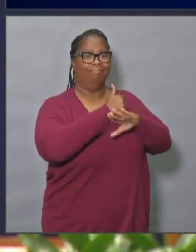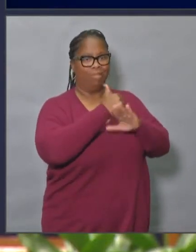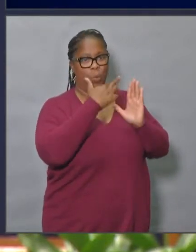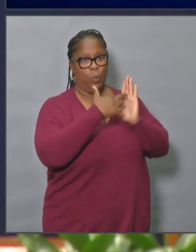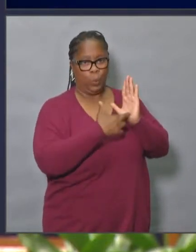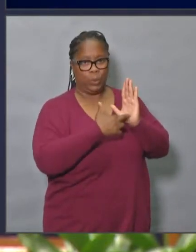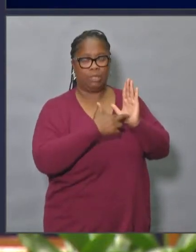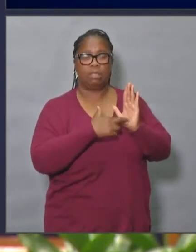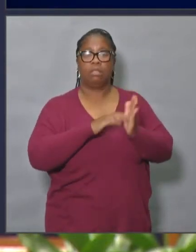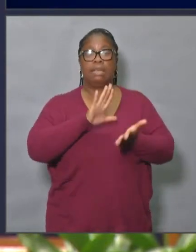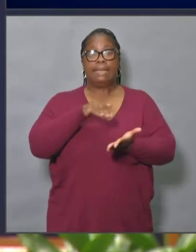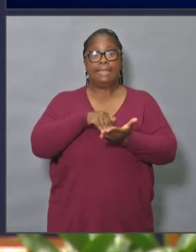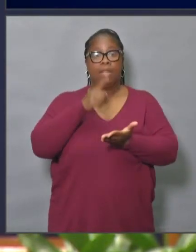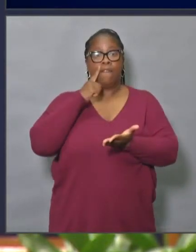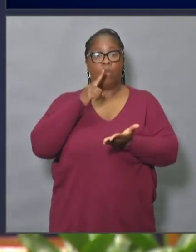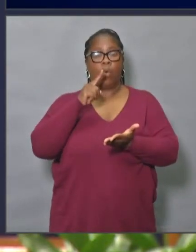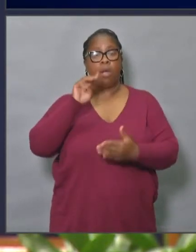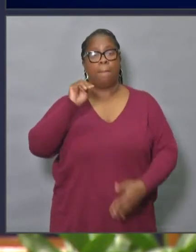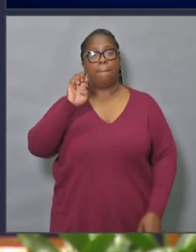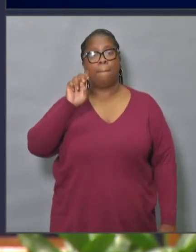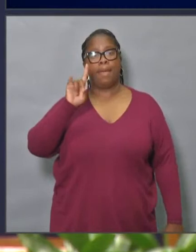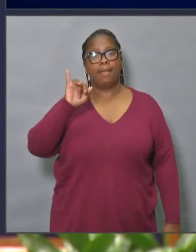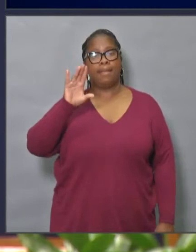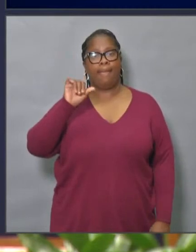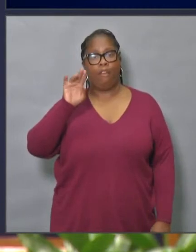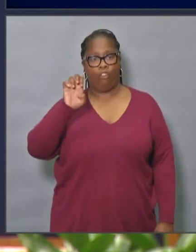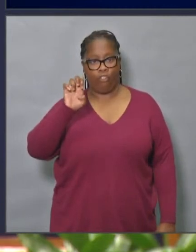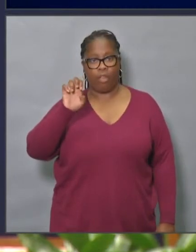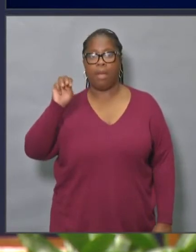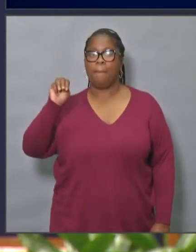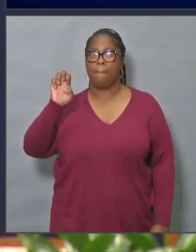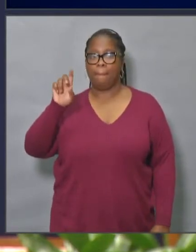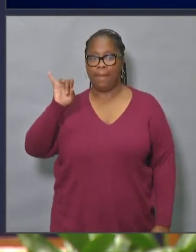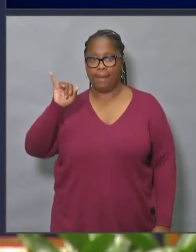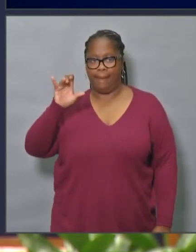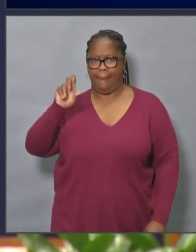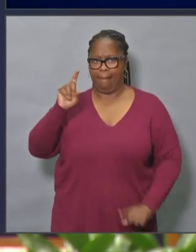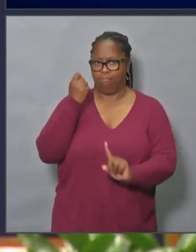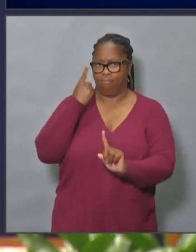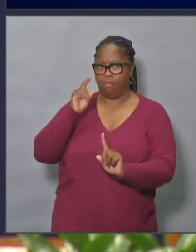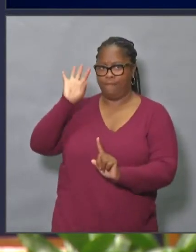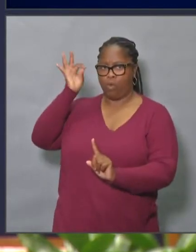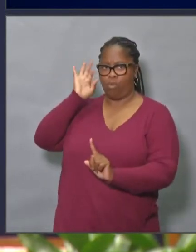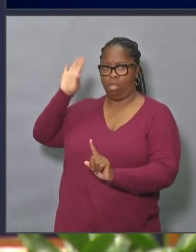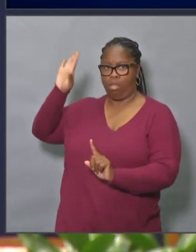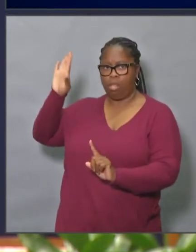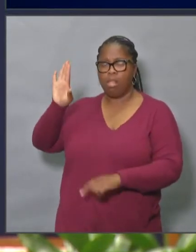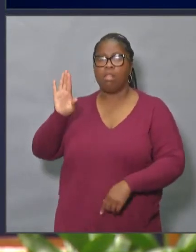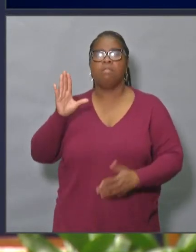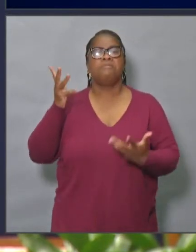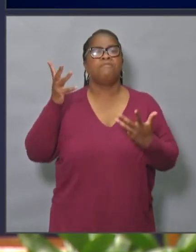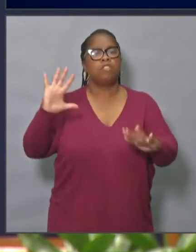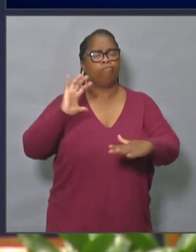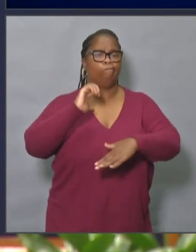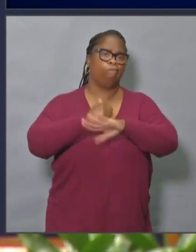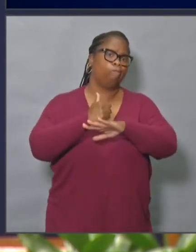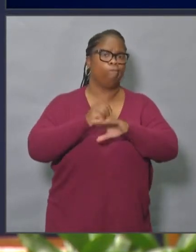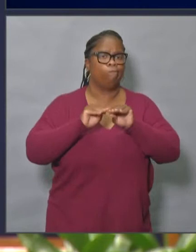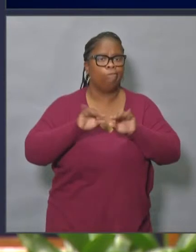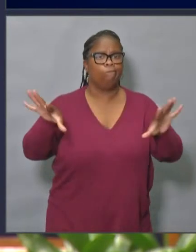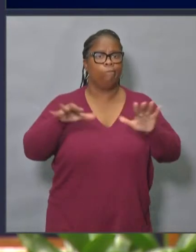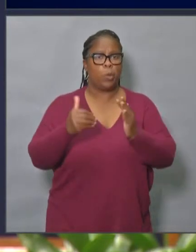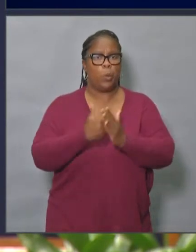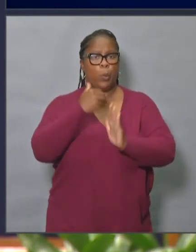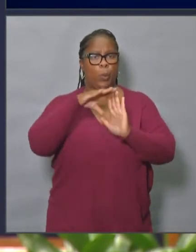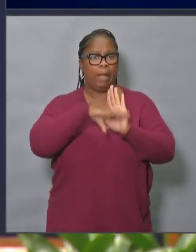Medicare and Medicaid Services, this is at the federal level, now has recently issued new guidance for